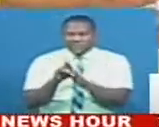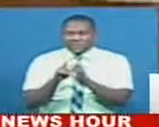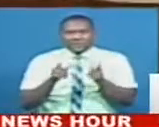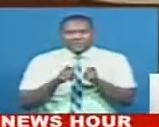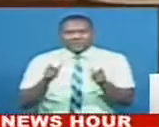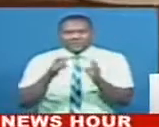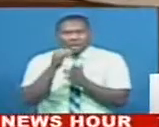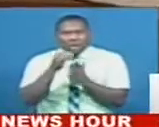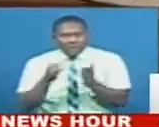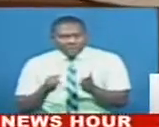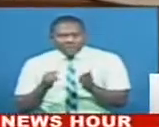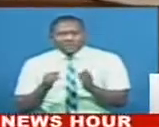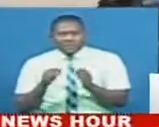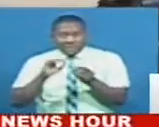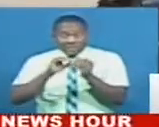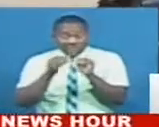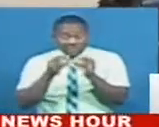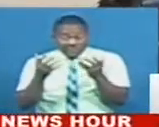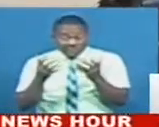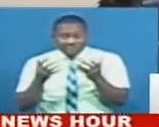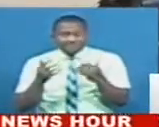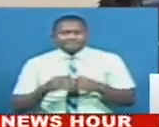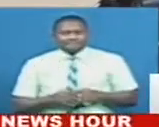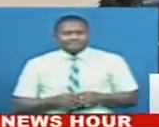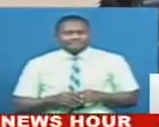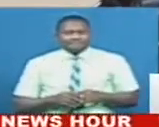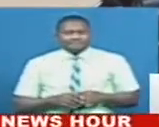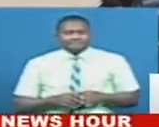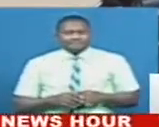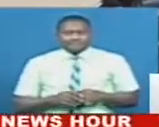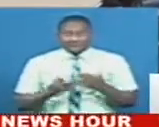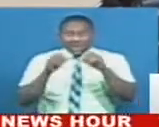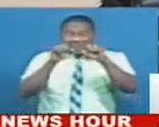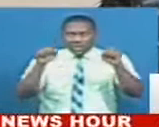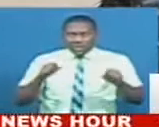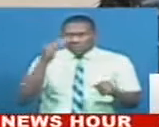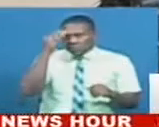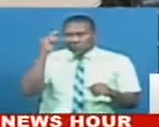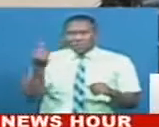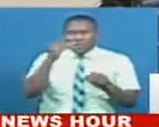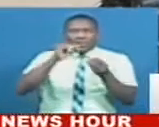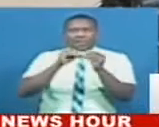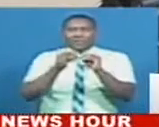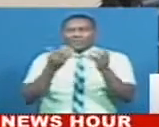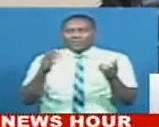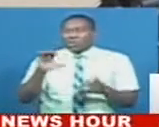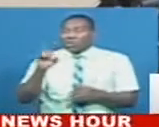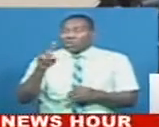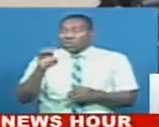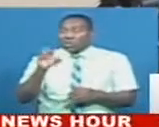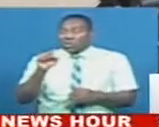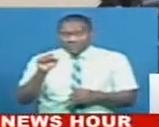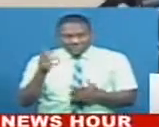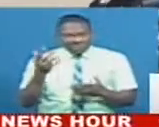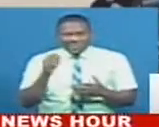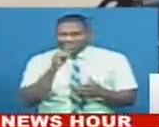then the code must be, you know, the system identifies codes, not the words.